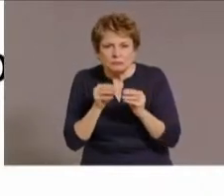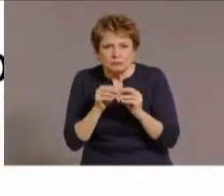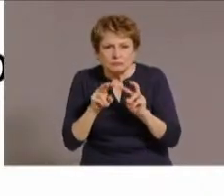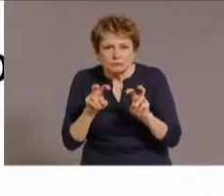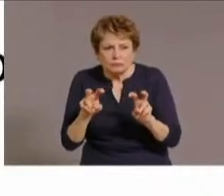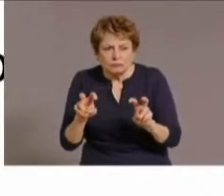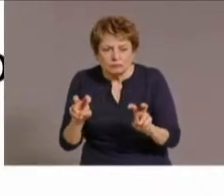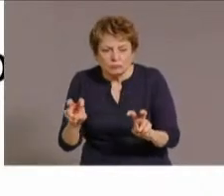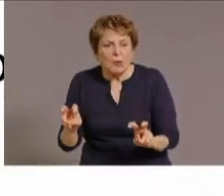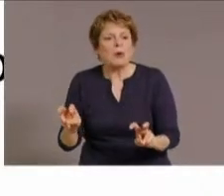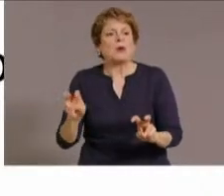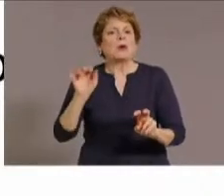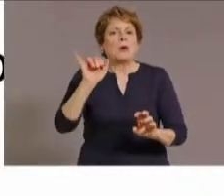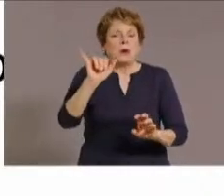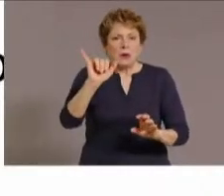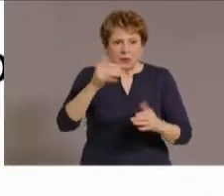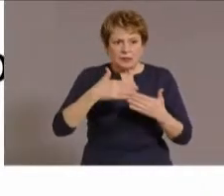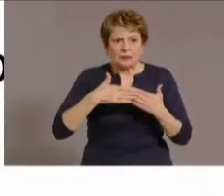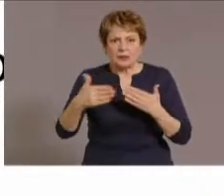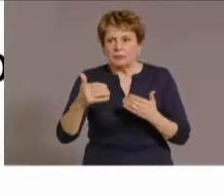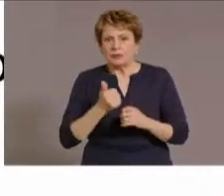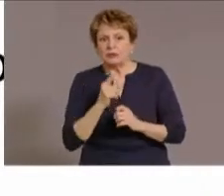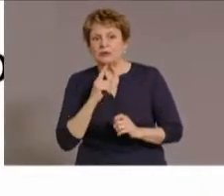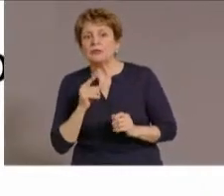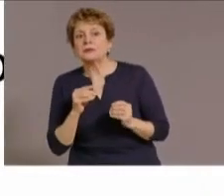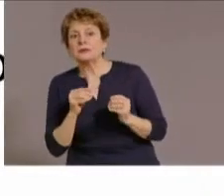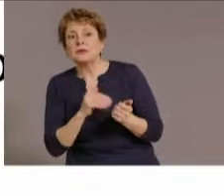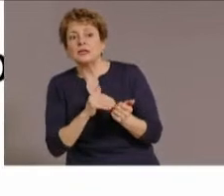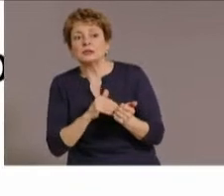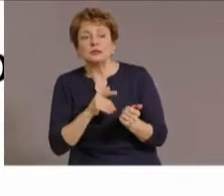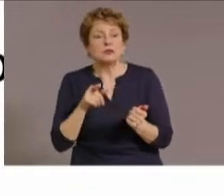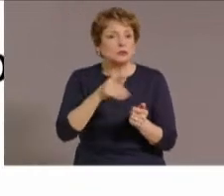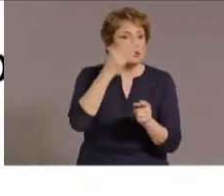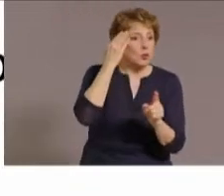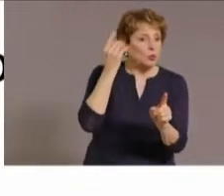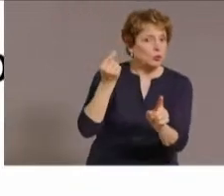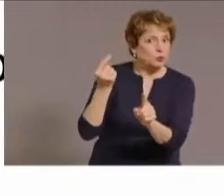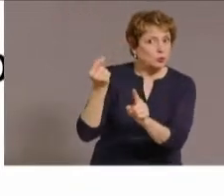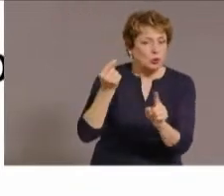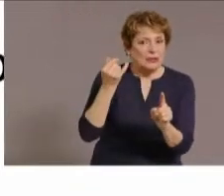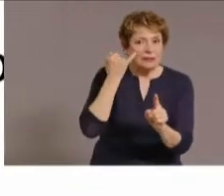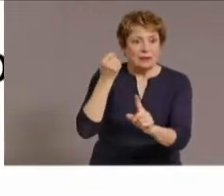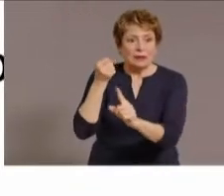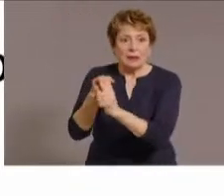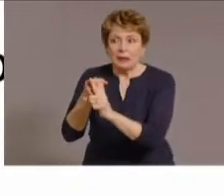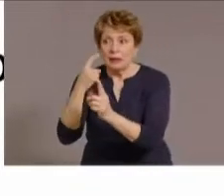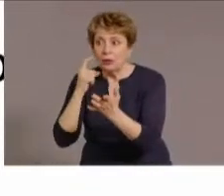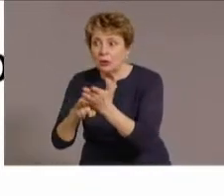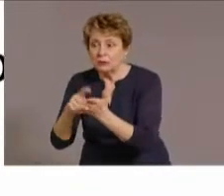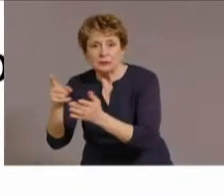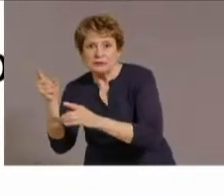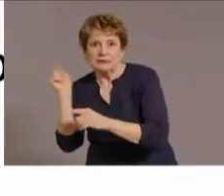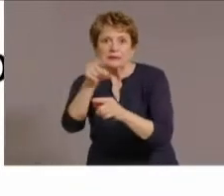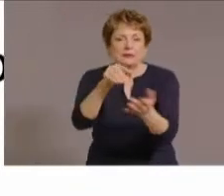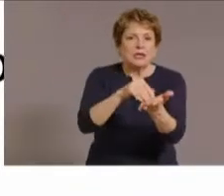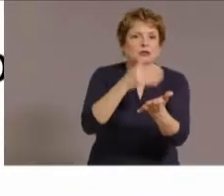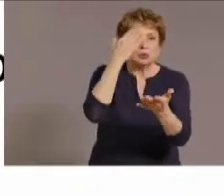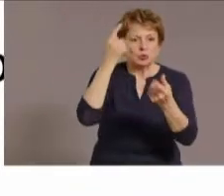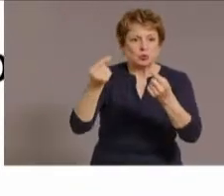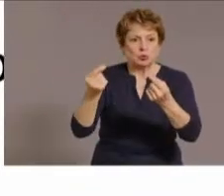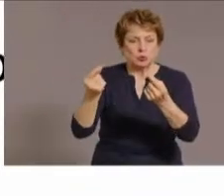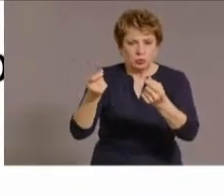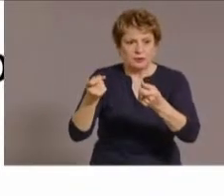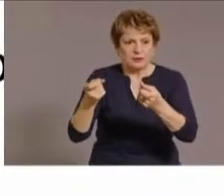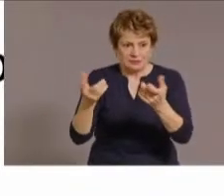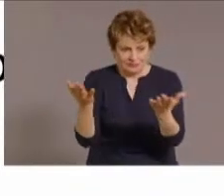be sure that providers had the information of what to look for and how to treat this specific syndrome, which they are